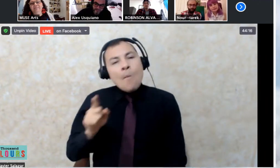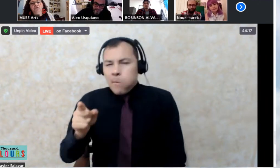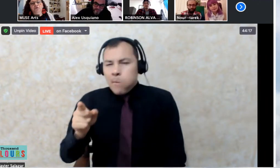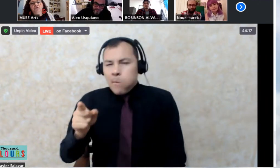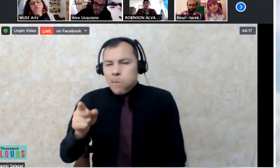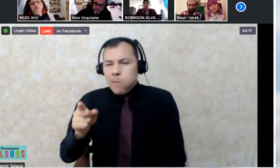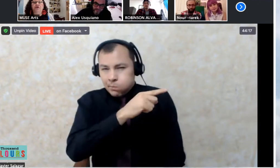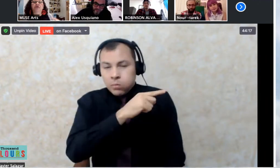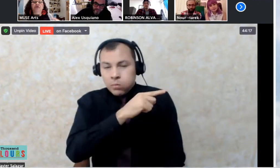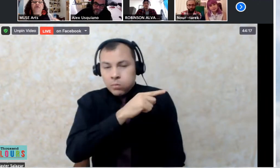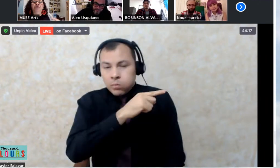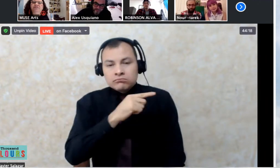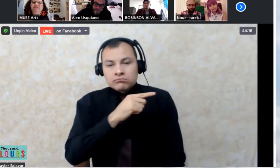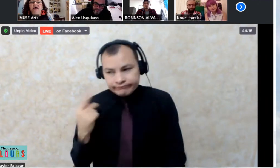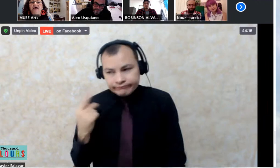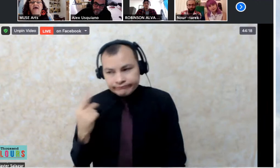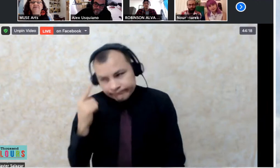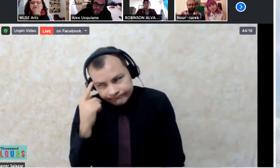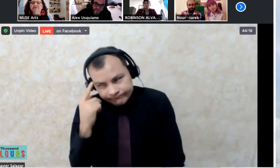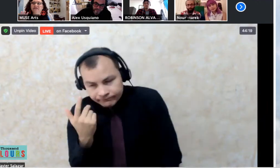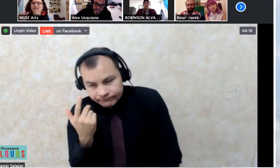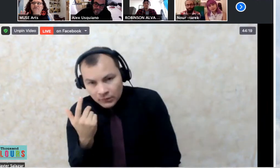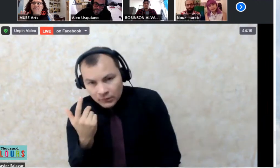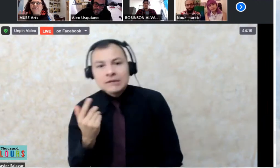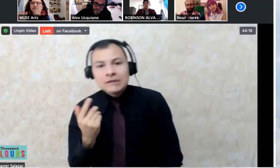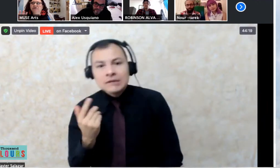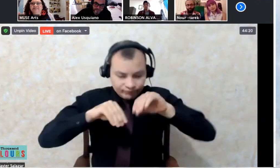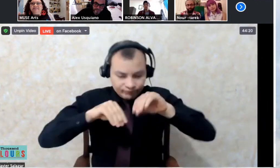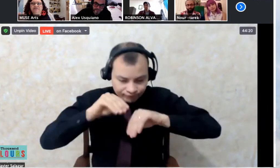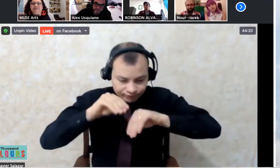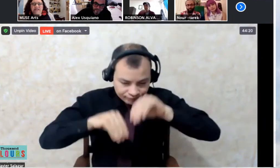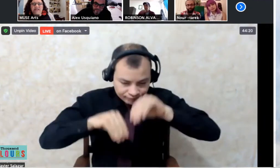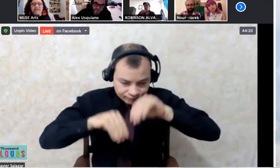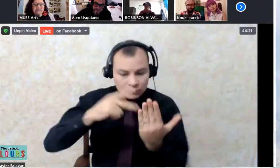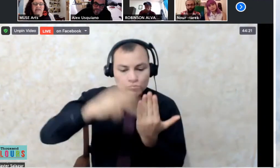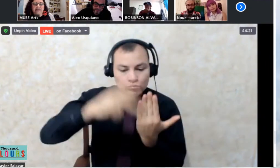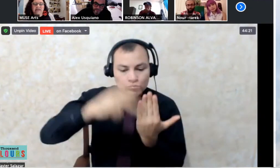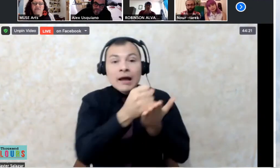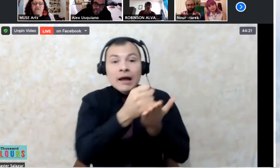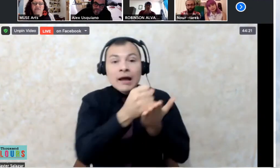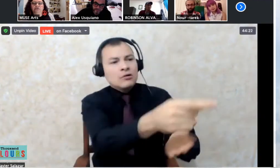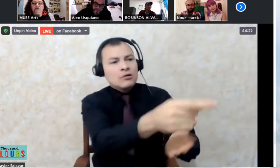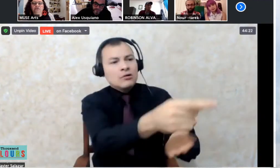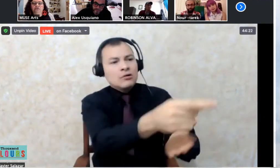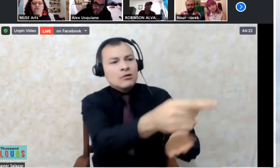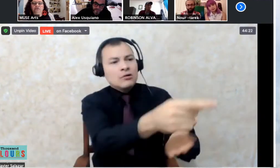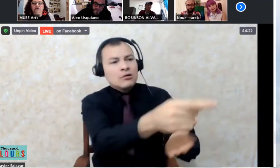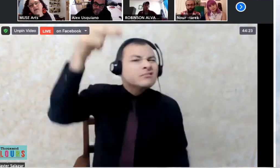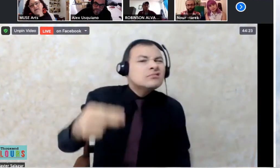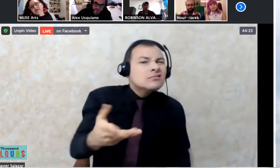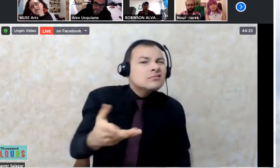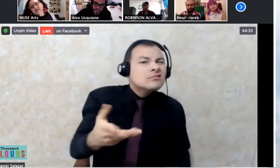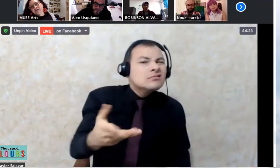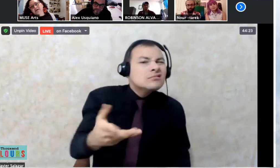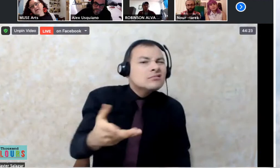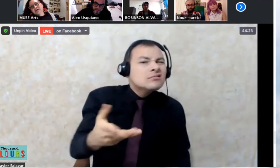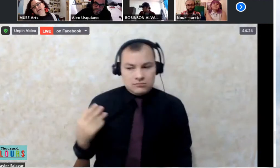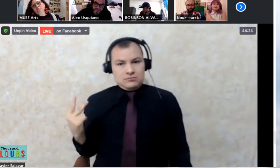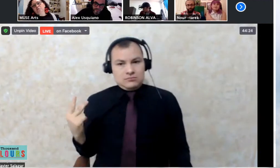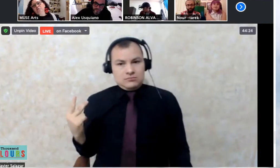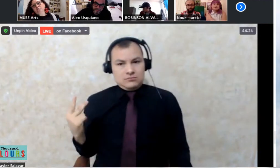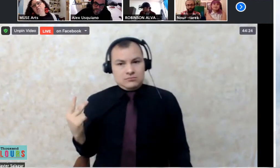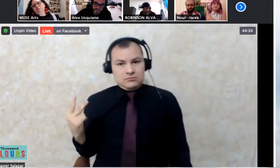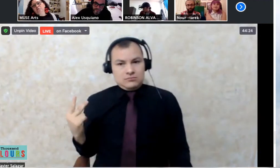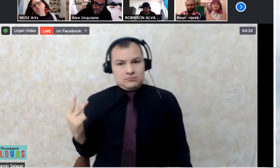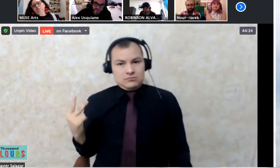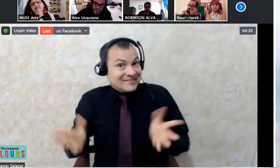nuestras comunidades, las experiencias de nuestro lugar de origen y cómo estas se transfieren y se